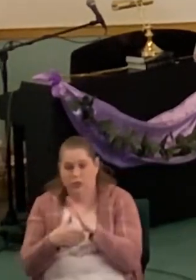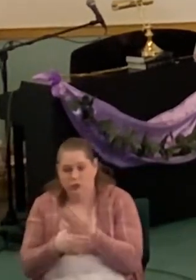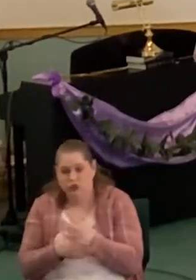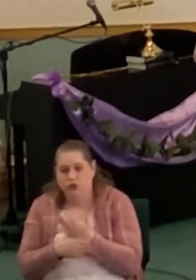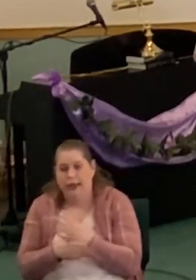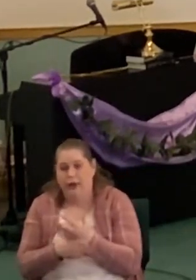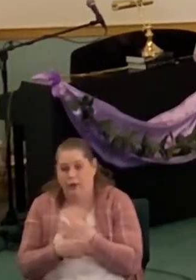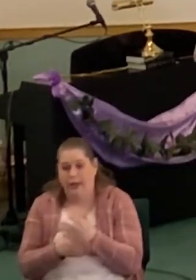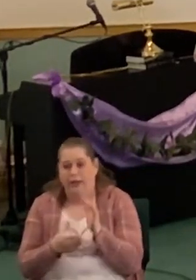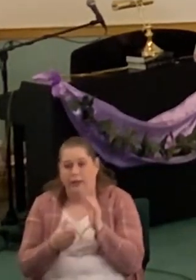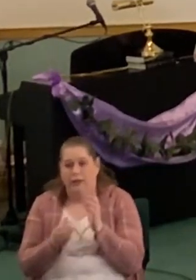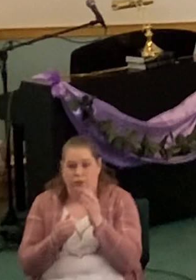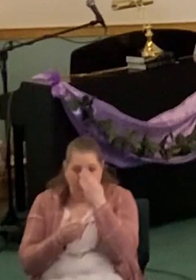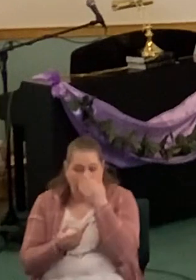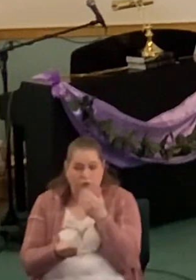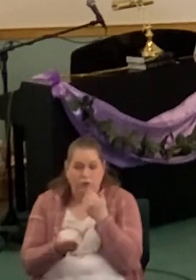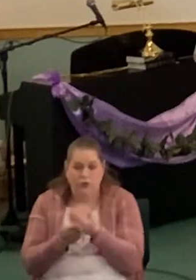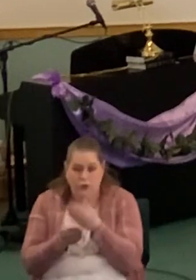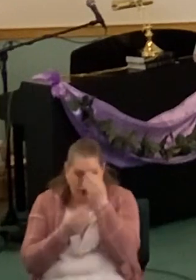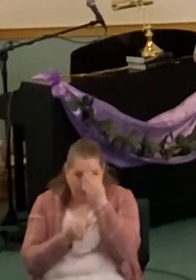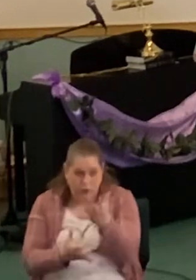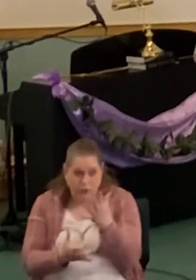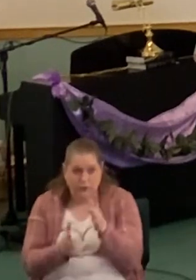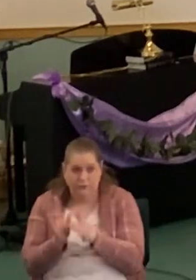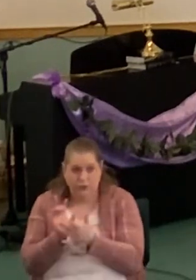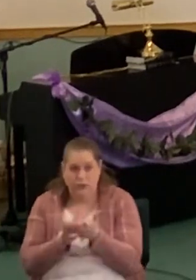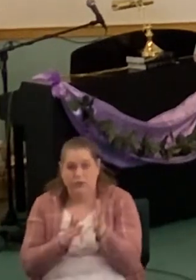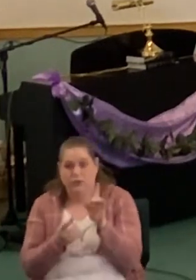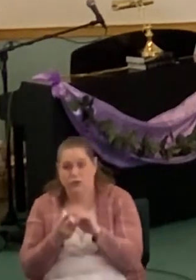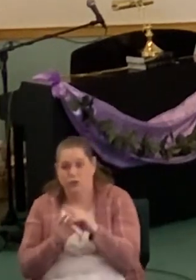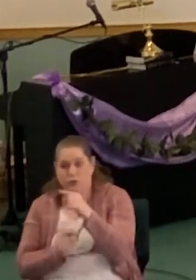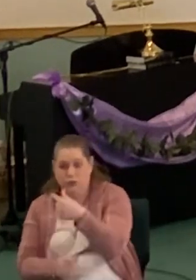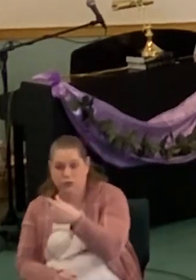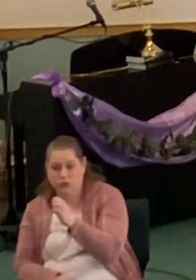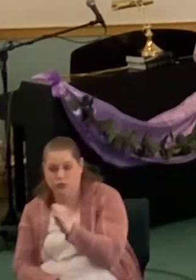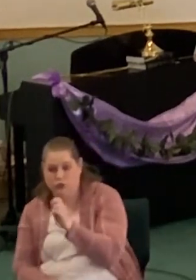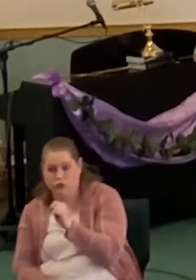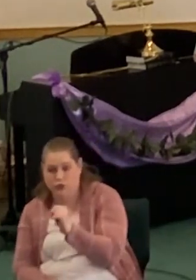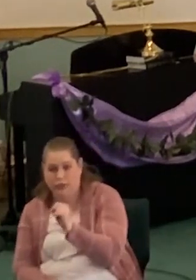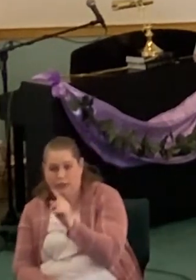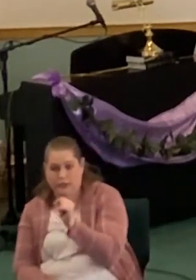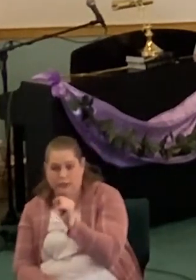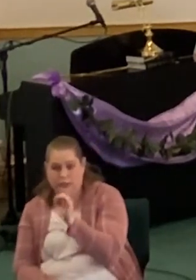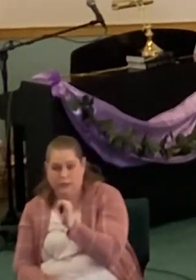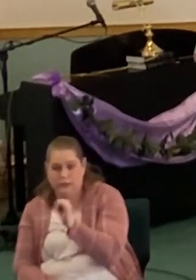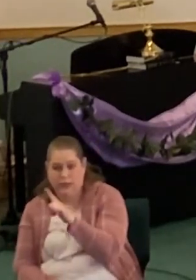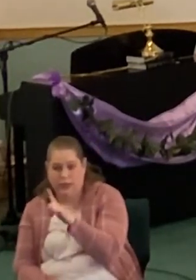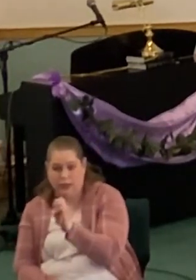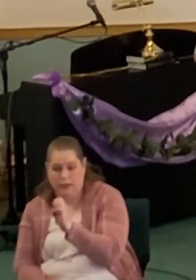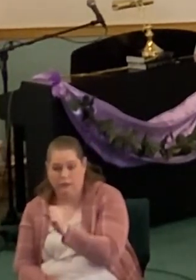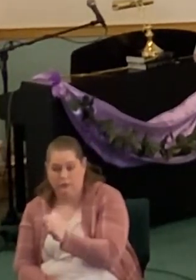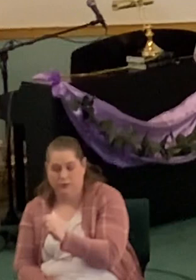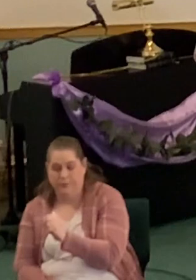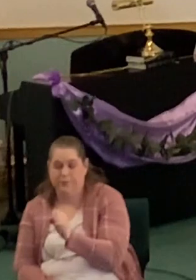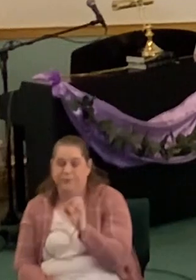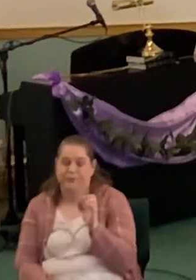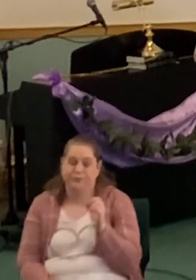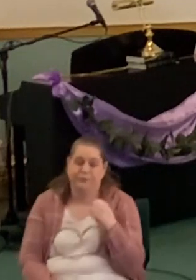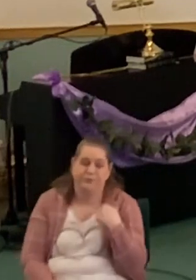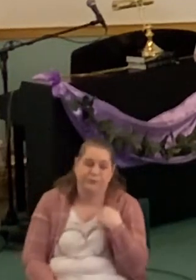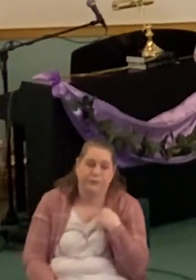the Gentiles. And that's what Paul is starting to introduce here. When he